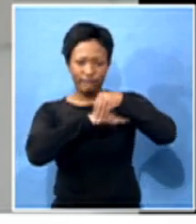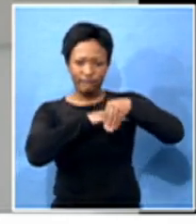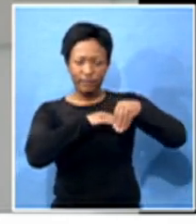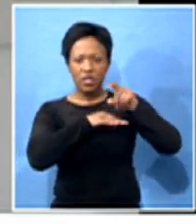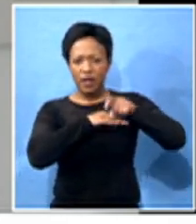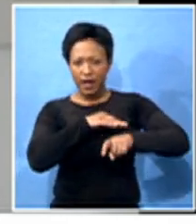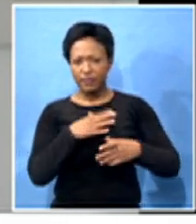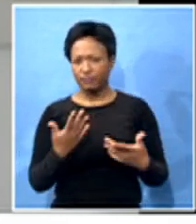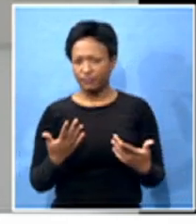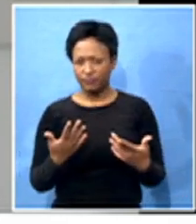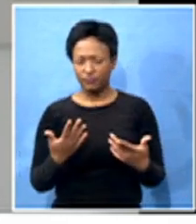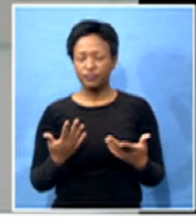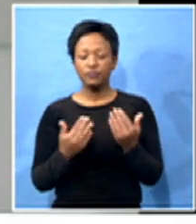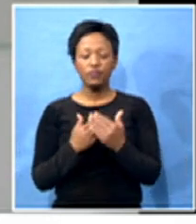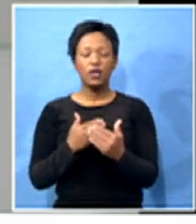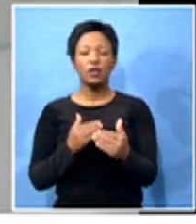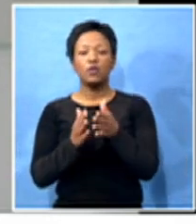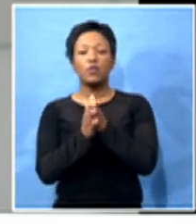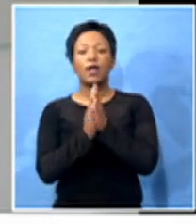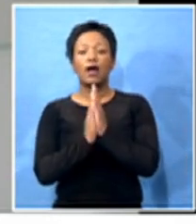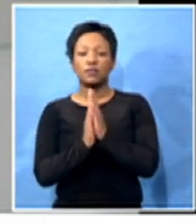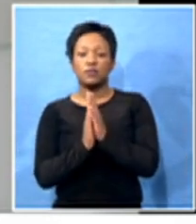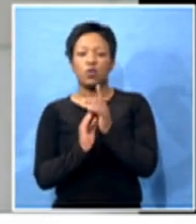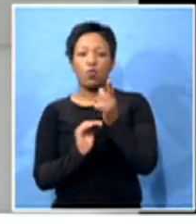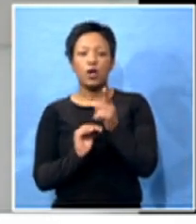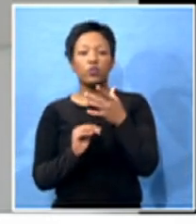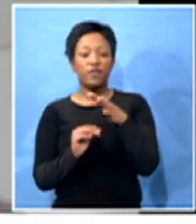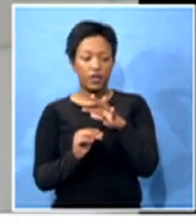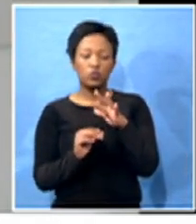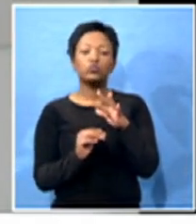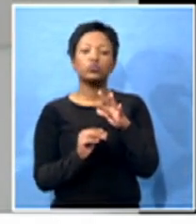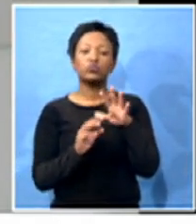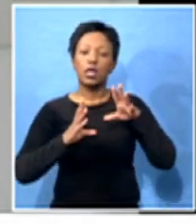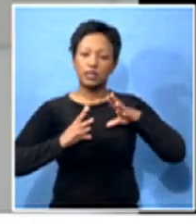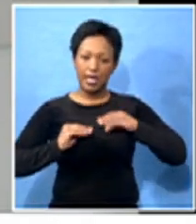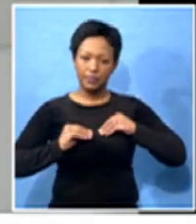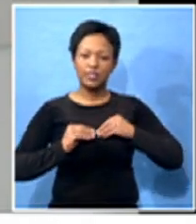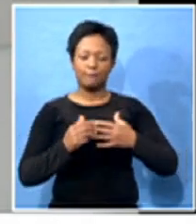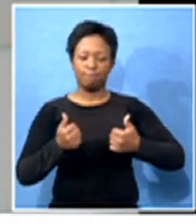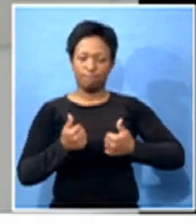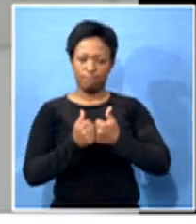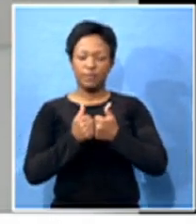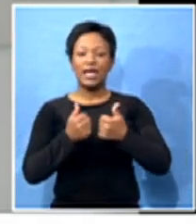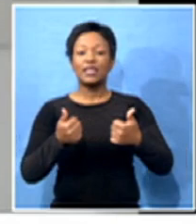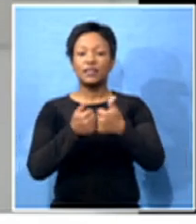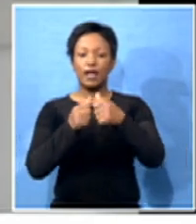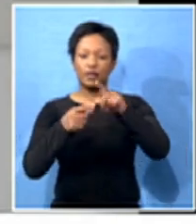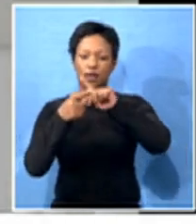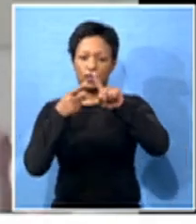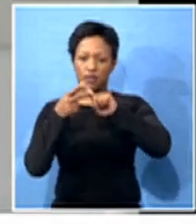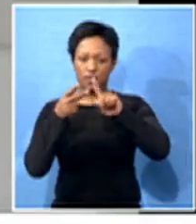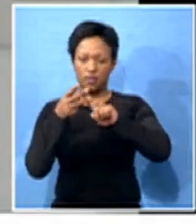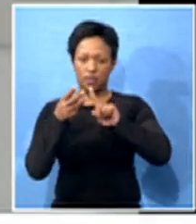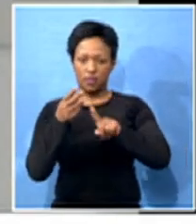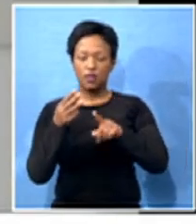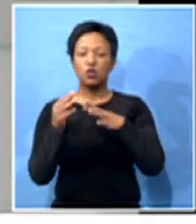mechanism. And ultimately what we're asking, by recognizing these deficits, recognize these activists, provide funds to them